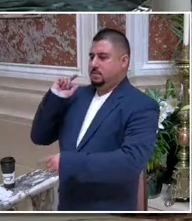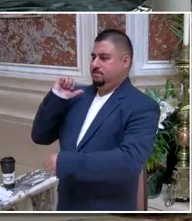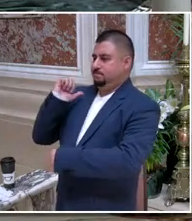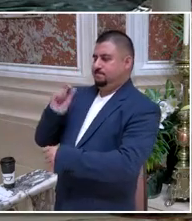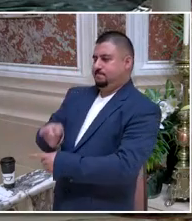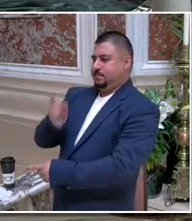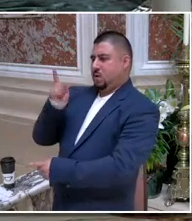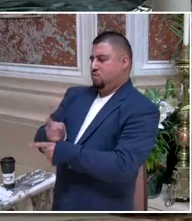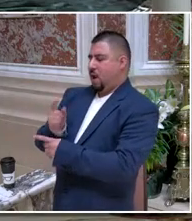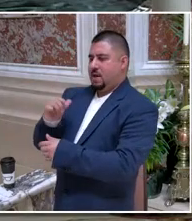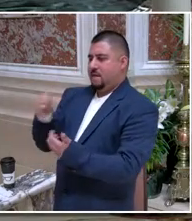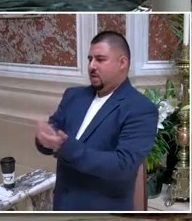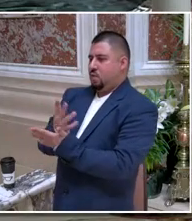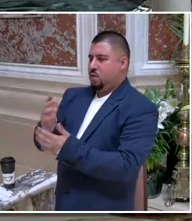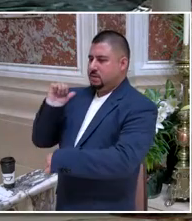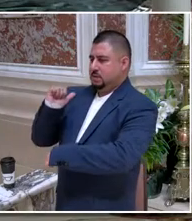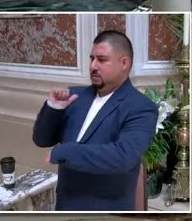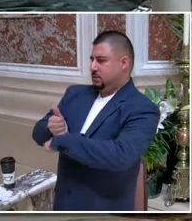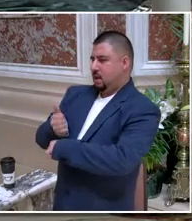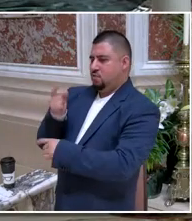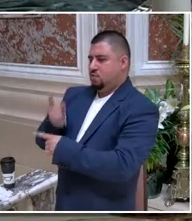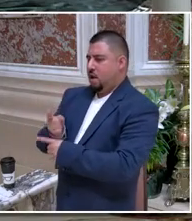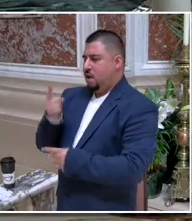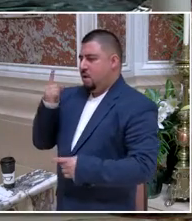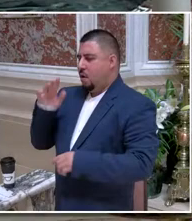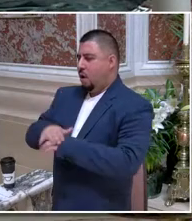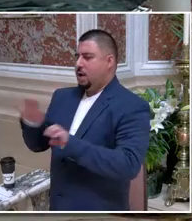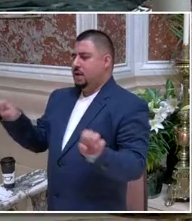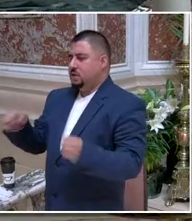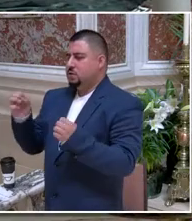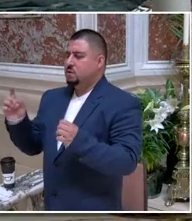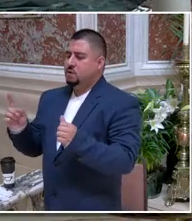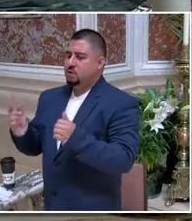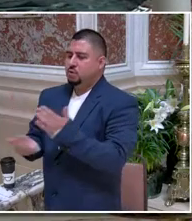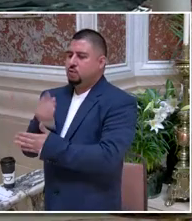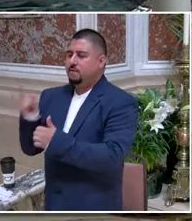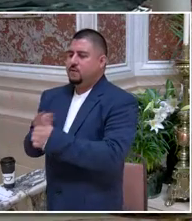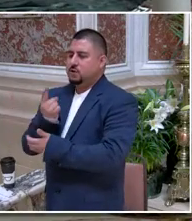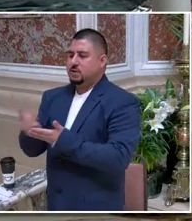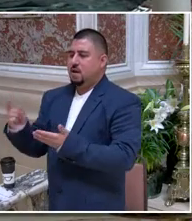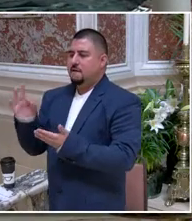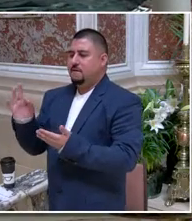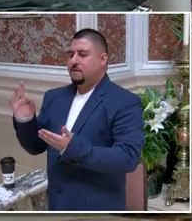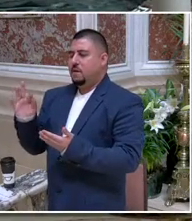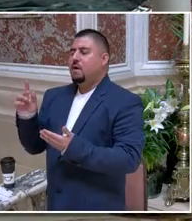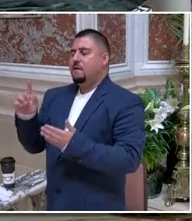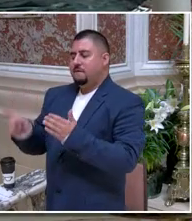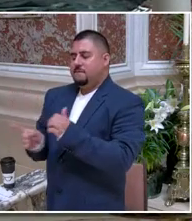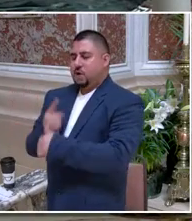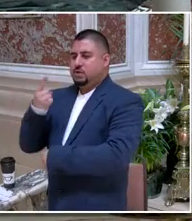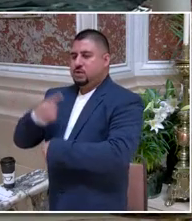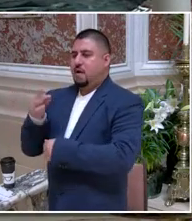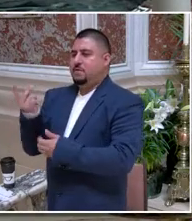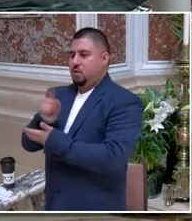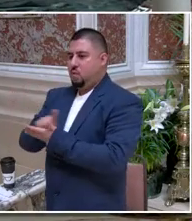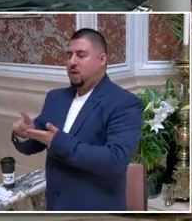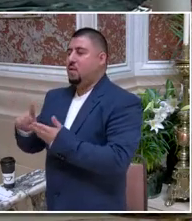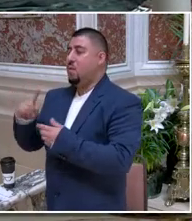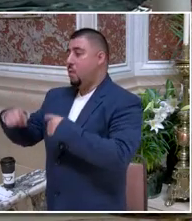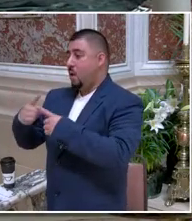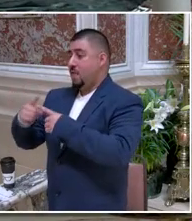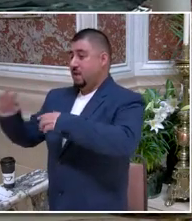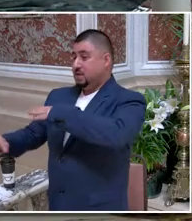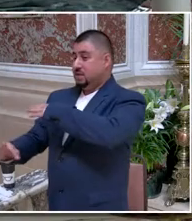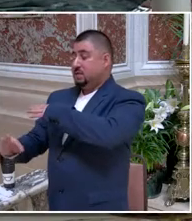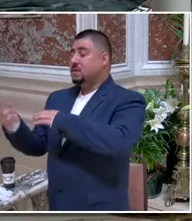on Easter Sunday, the new first day of the week. And the sun that rose that day